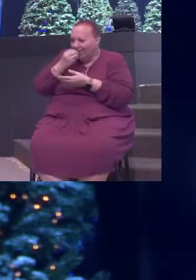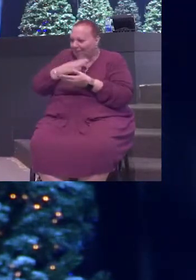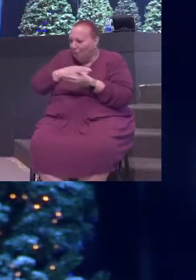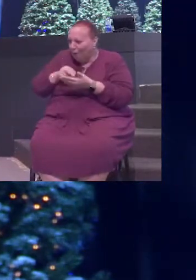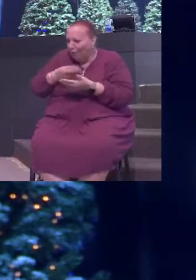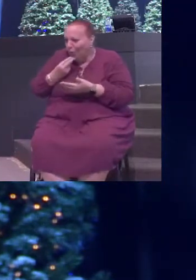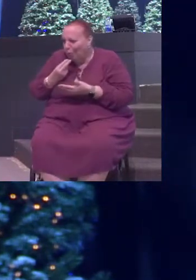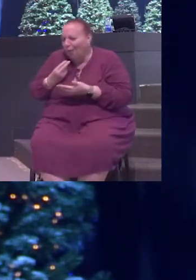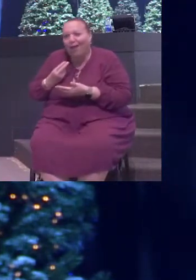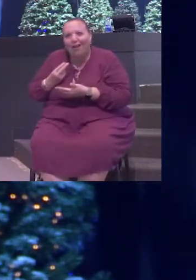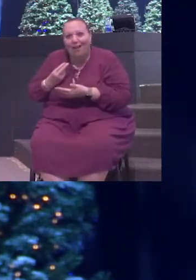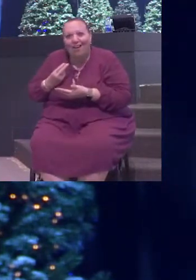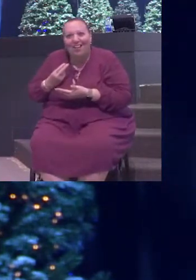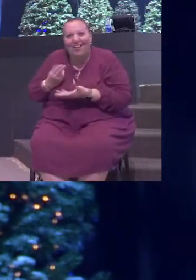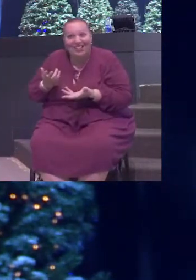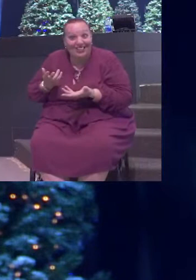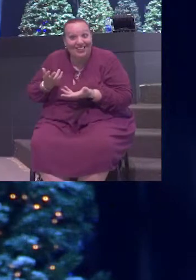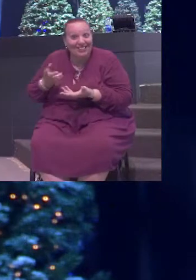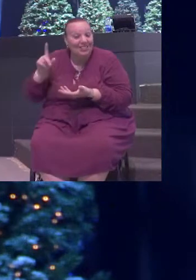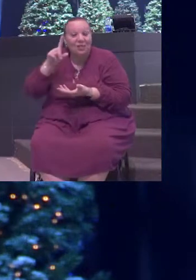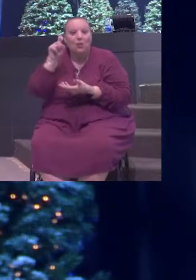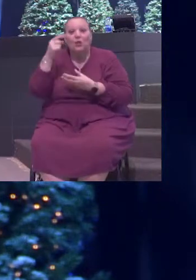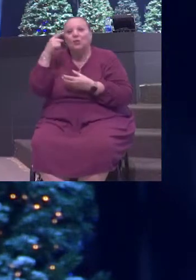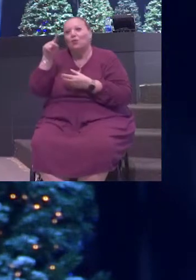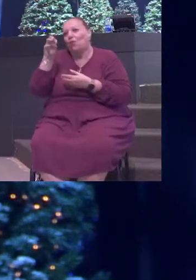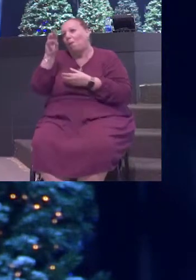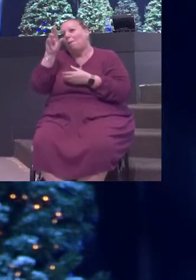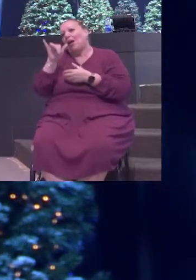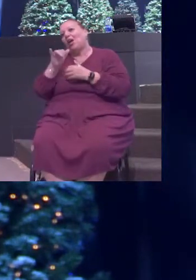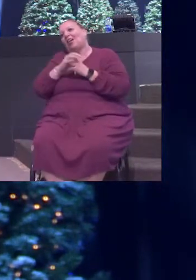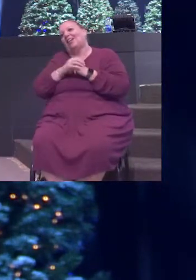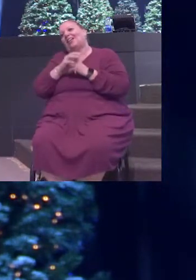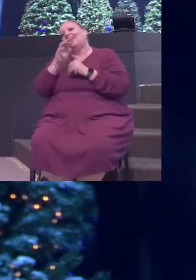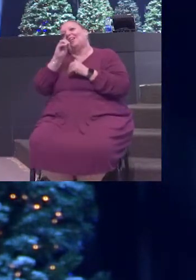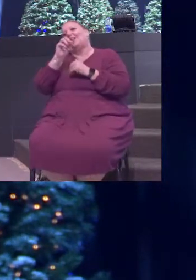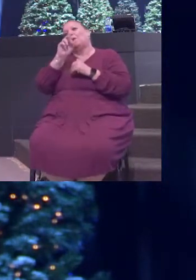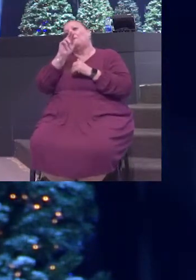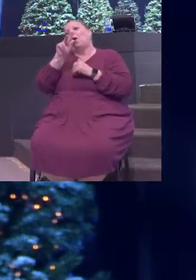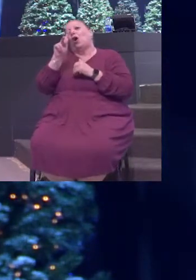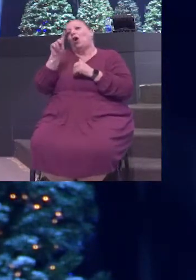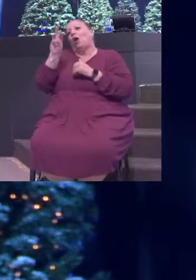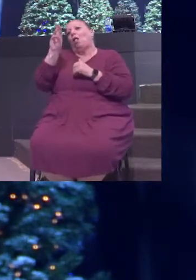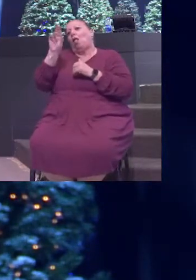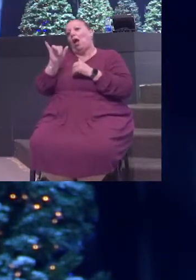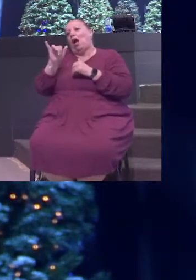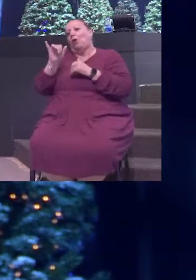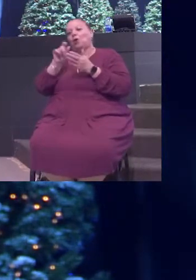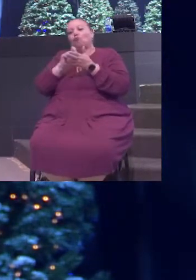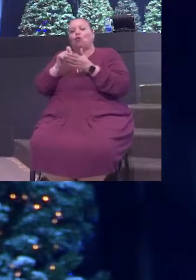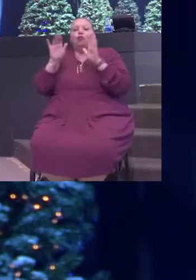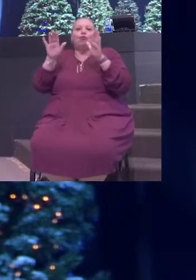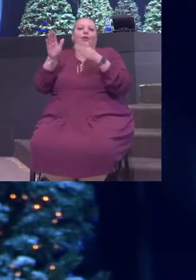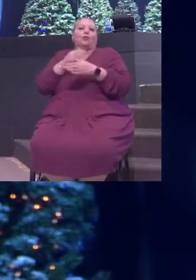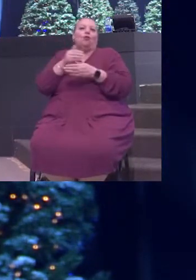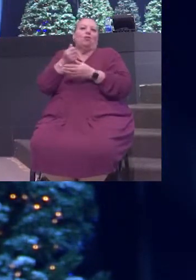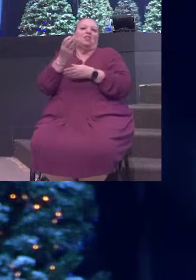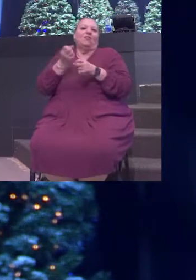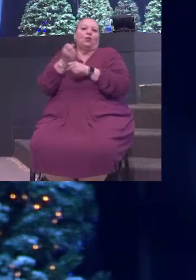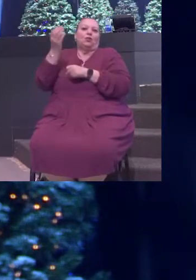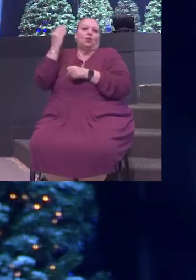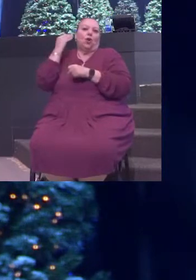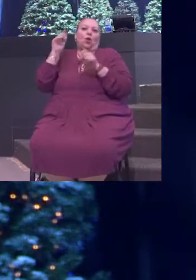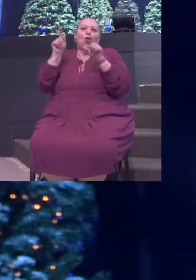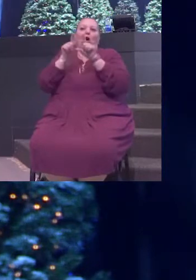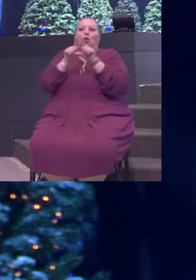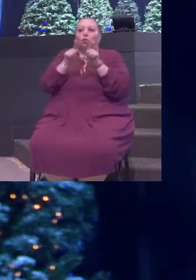soup? This question's for Mary. Mark Lowry wrote a great song a number of years ago,